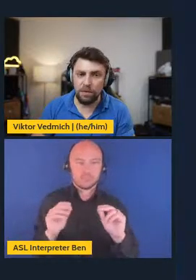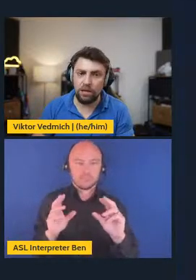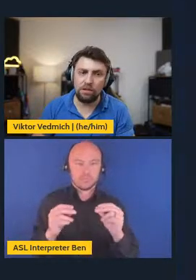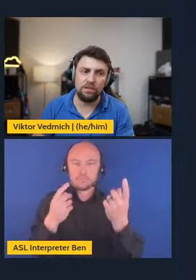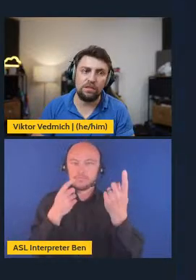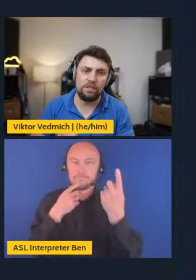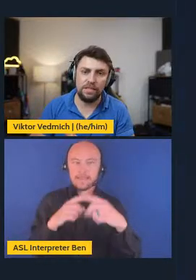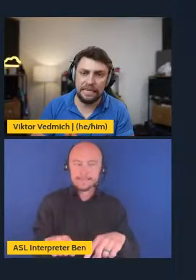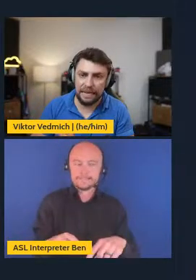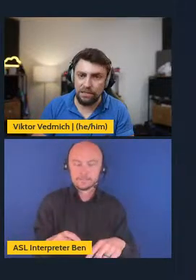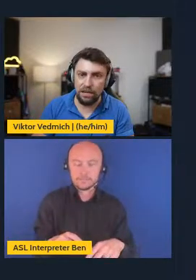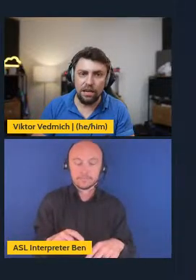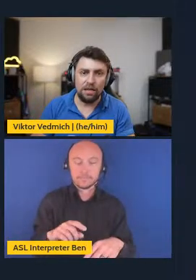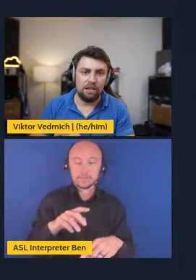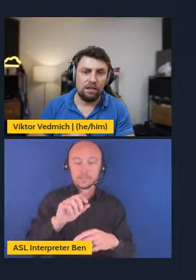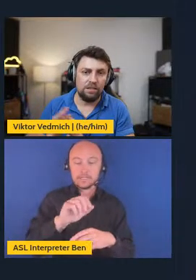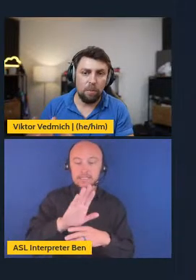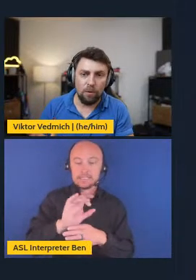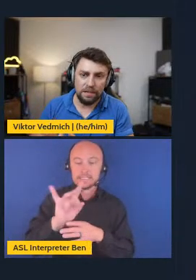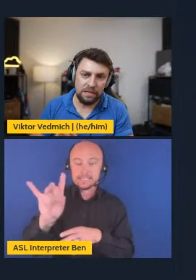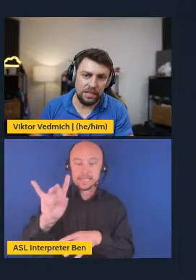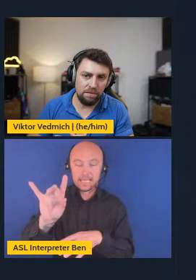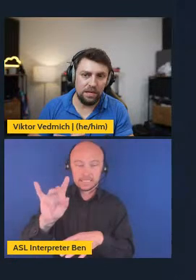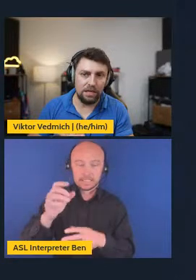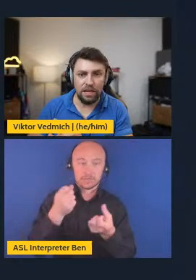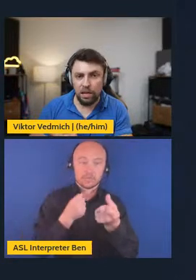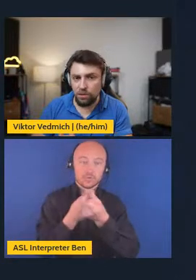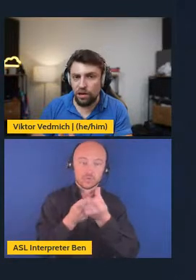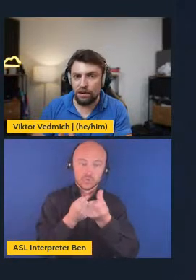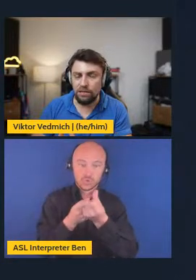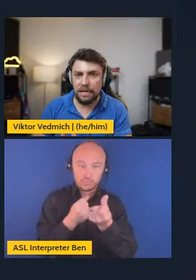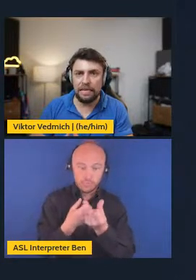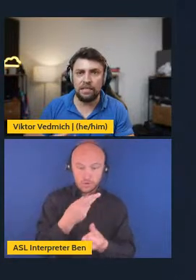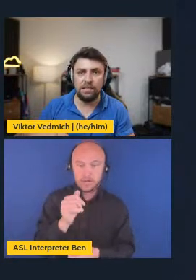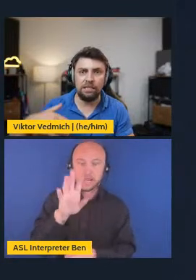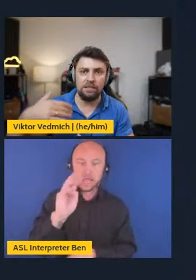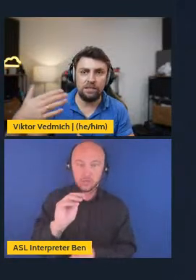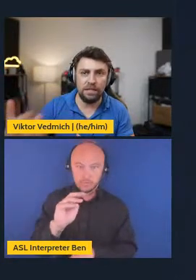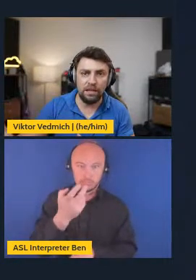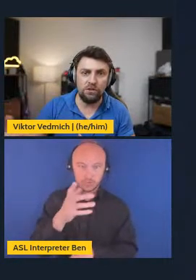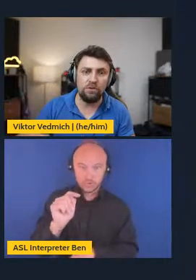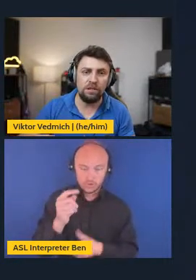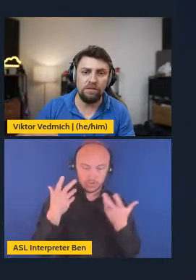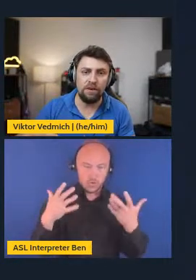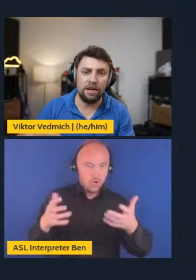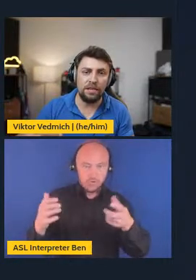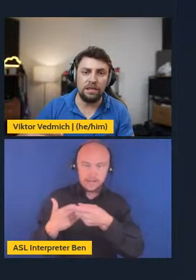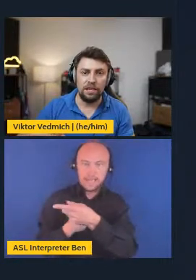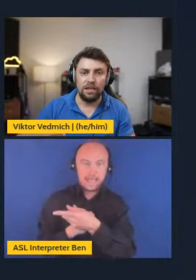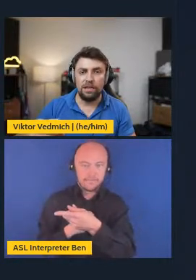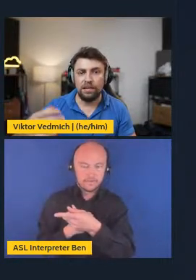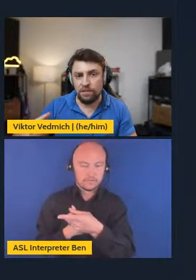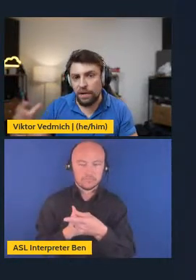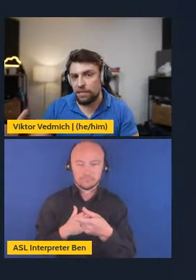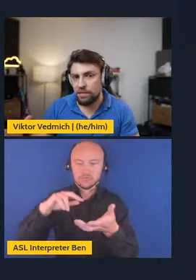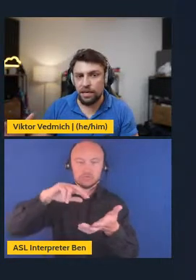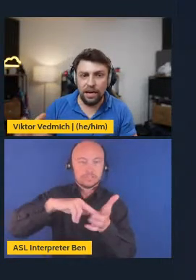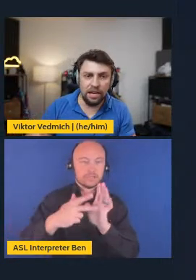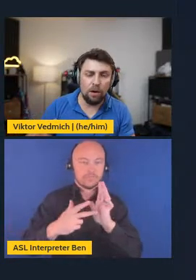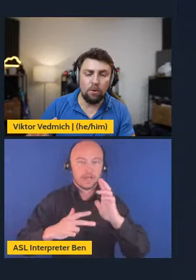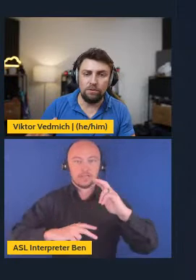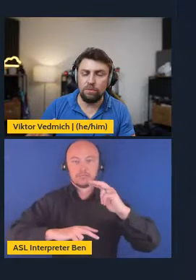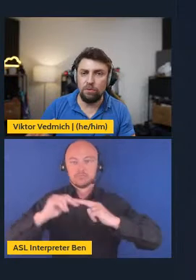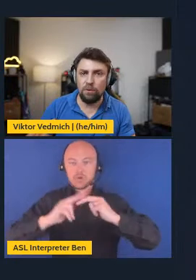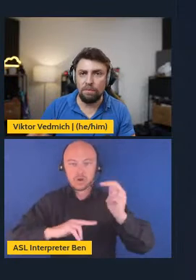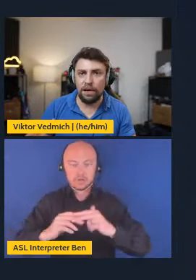no, because CDKs supported natively Helm chart, and in CDKs you can define a construct and say, hey,